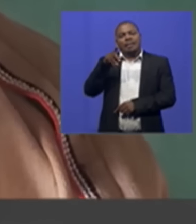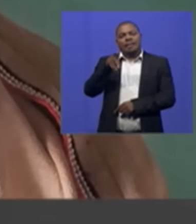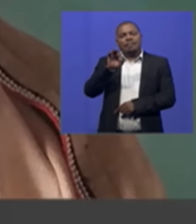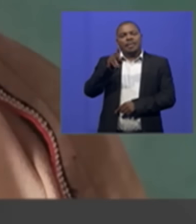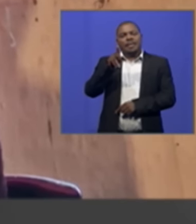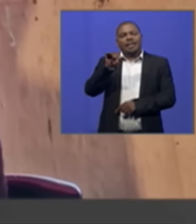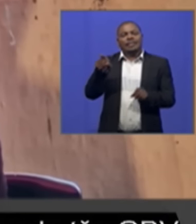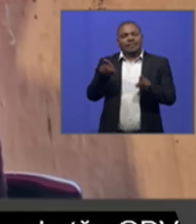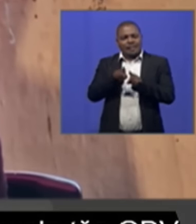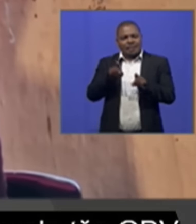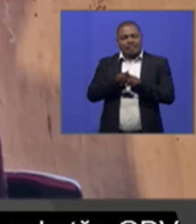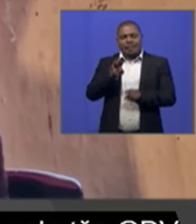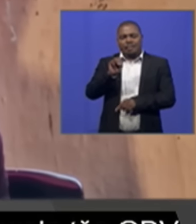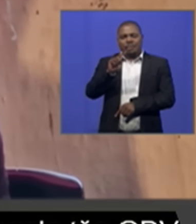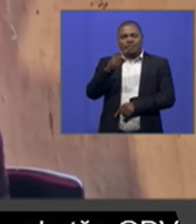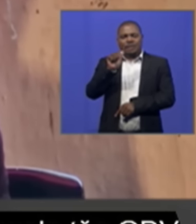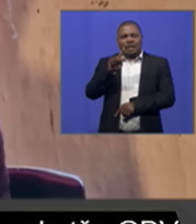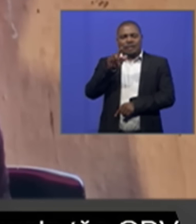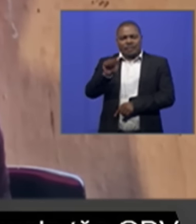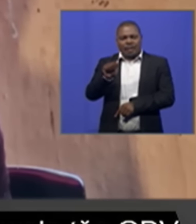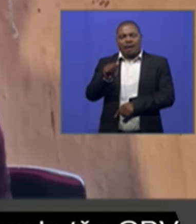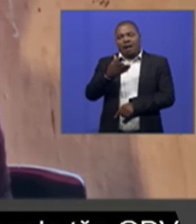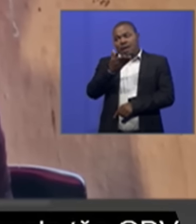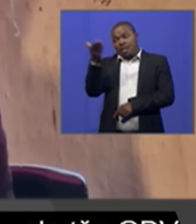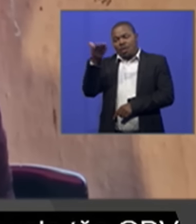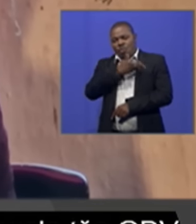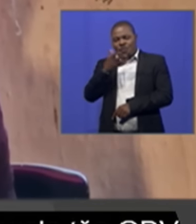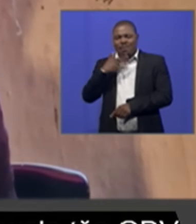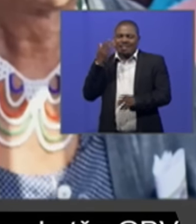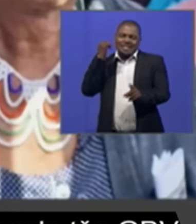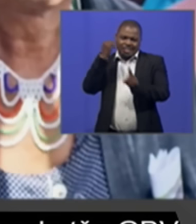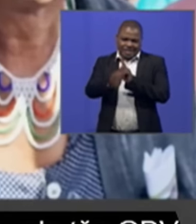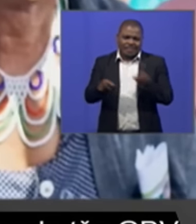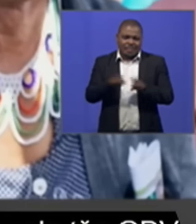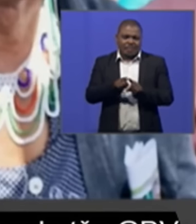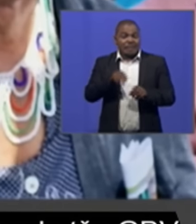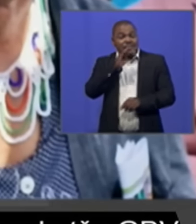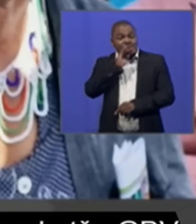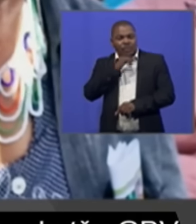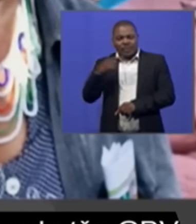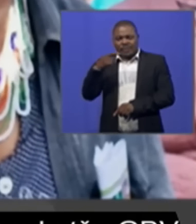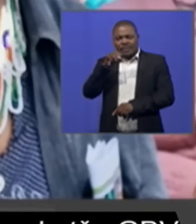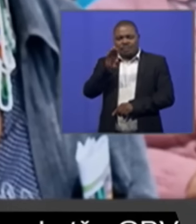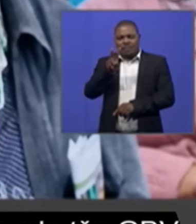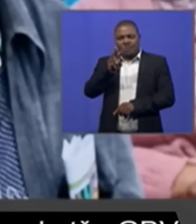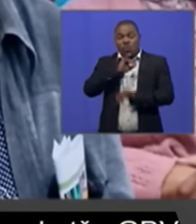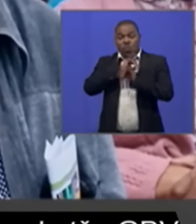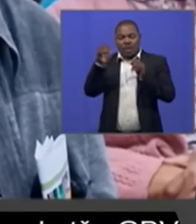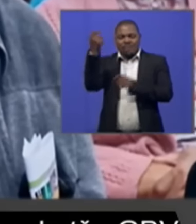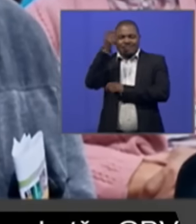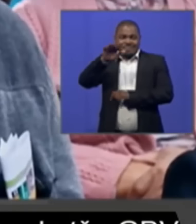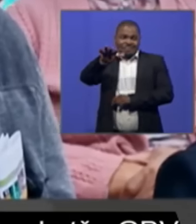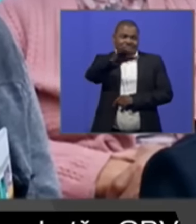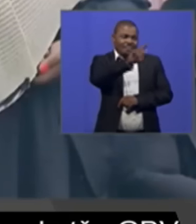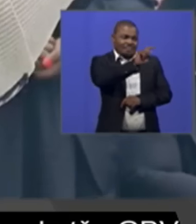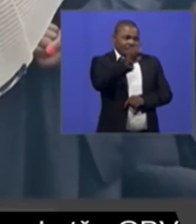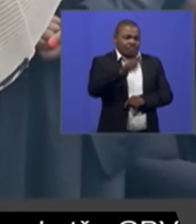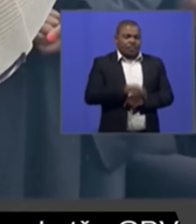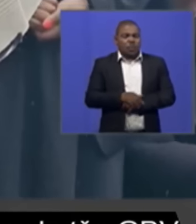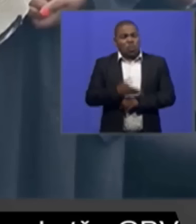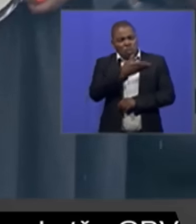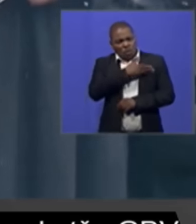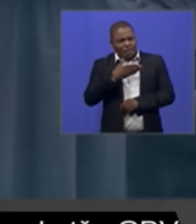ga Mthata. Se godiša dipelaelo ka ga leuba la dikgaruru tša bong ka dinagamagaeng. Basadi ba tlotleletša